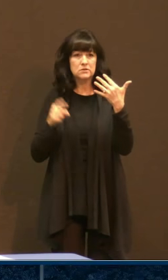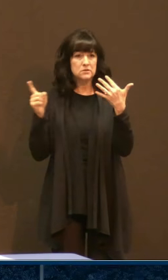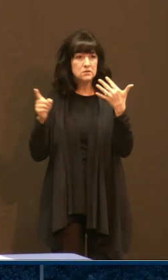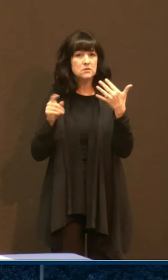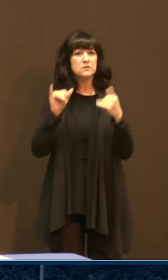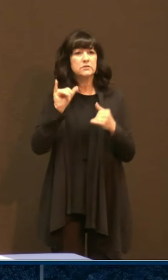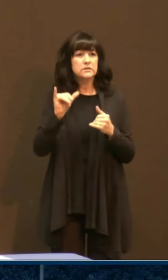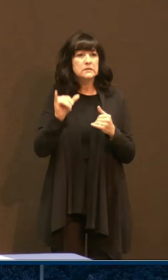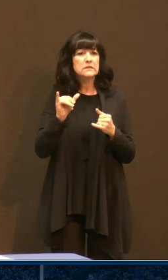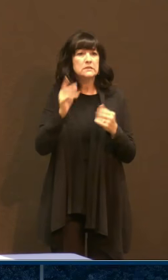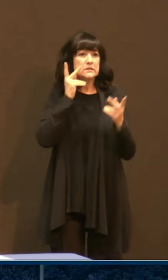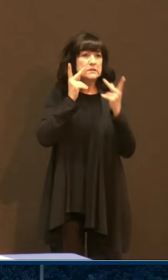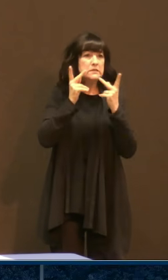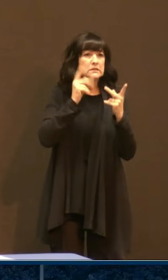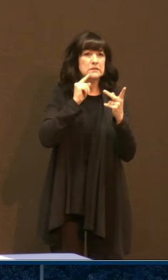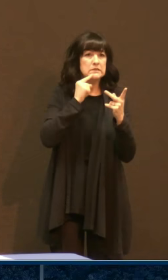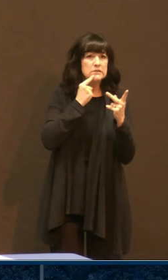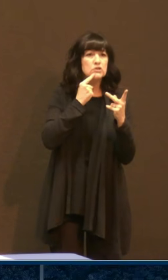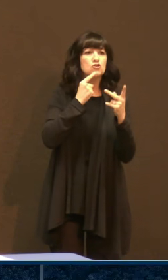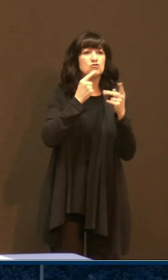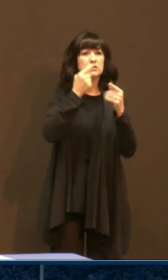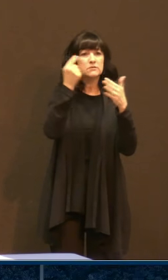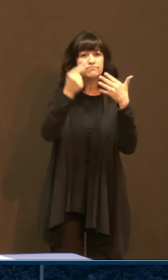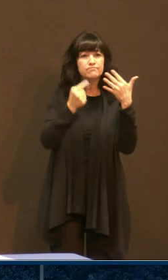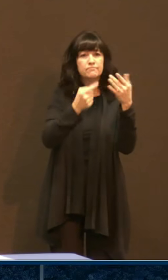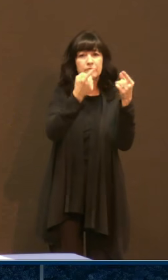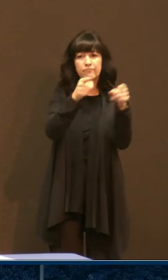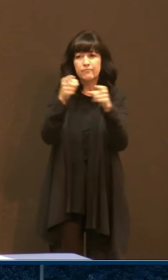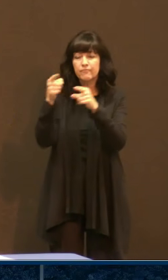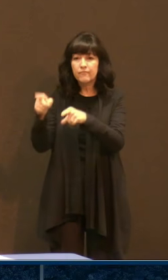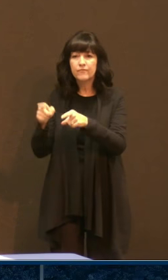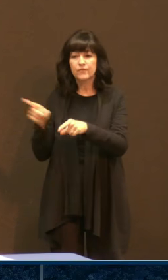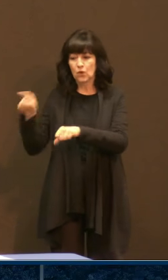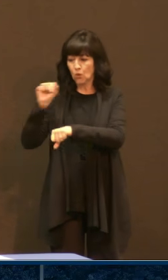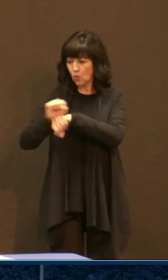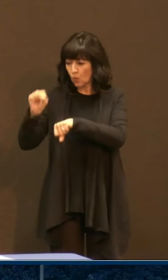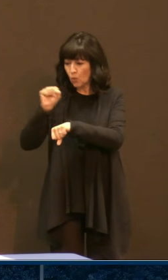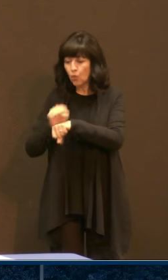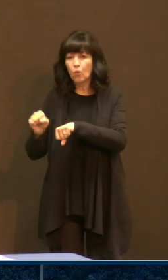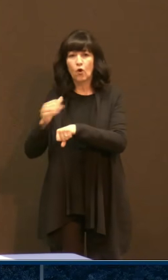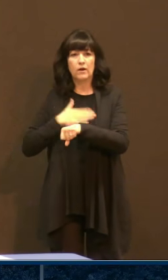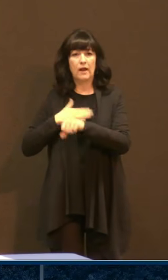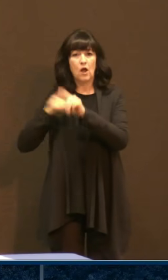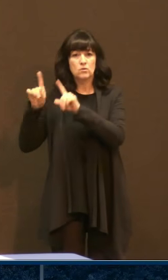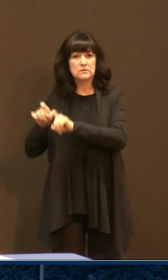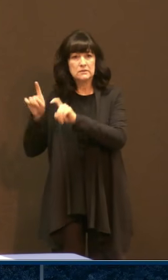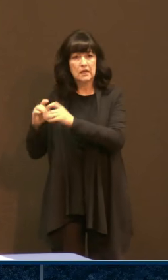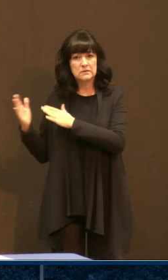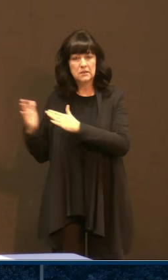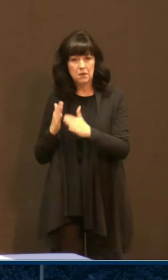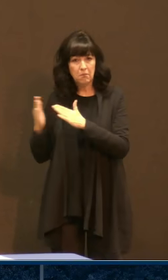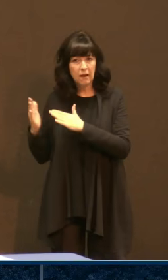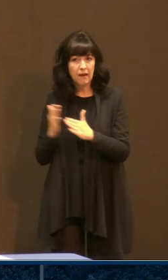the outbreak, working on our new testing plan, working and envisioning on how we move to